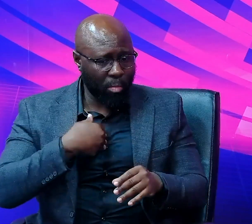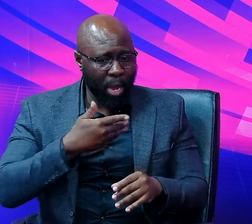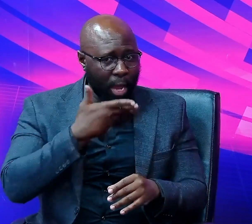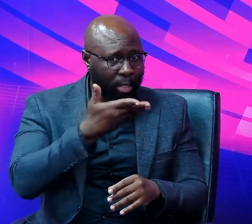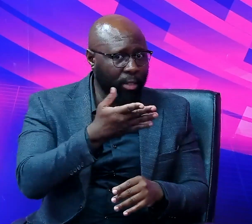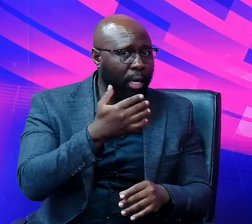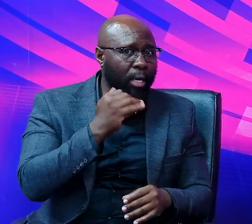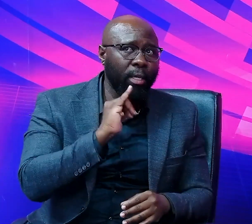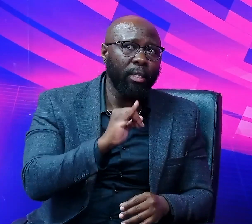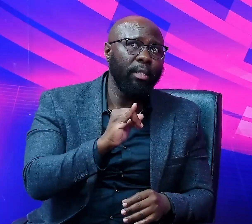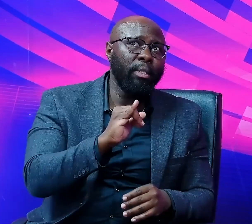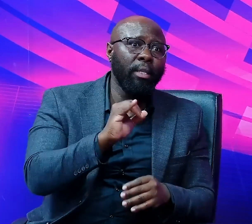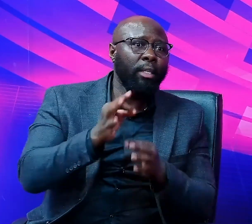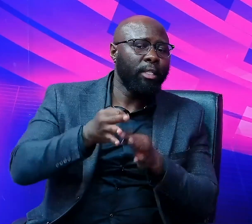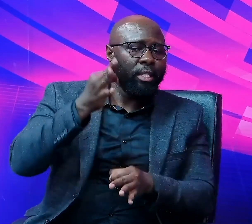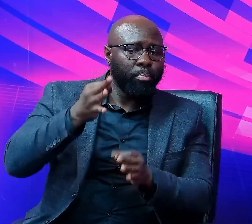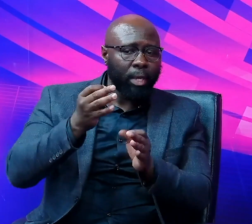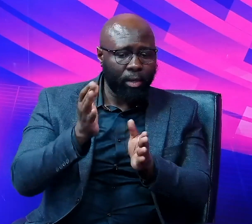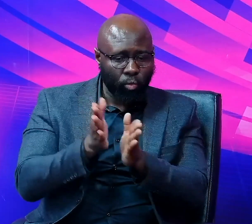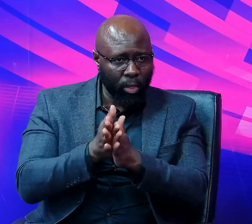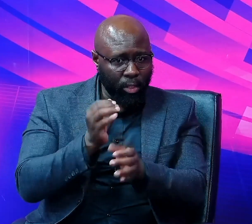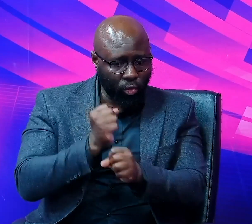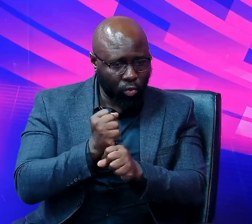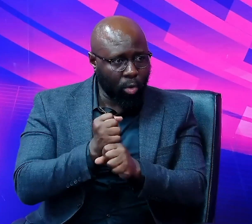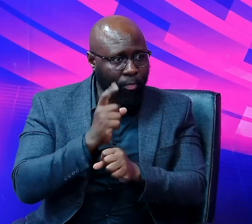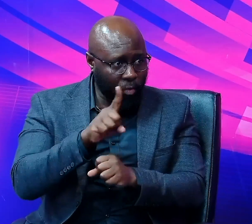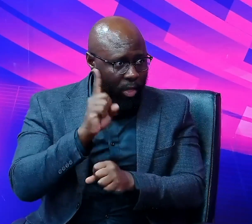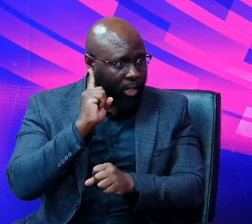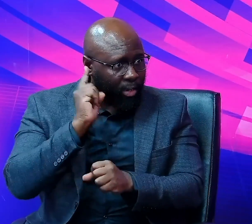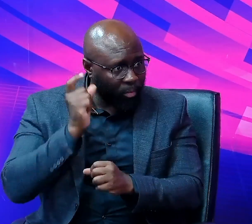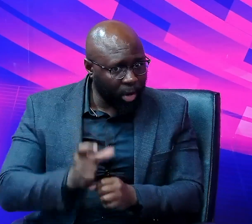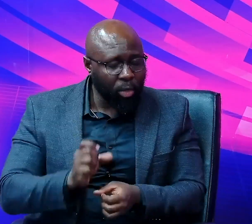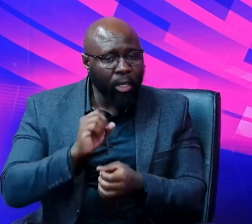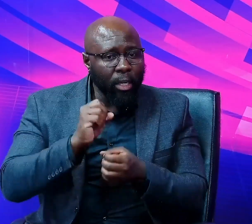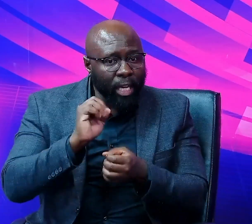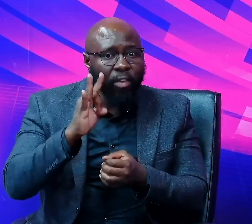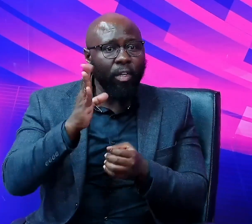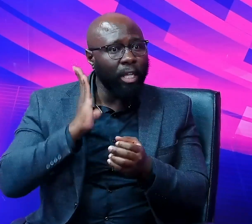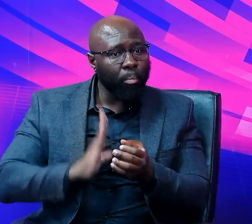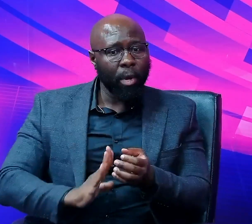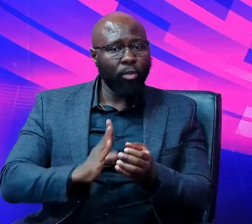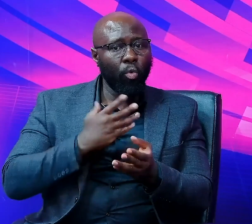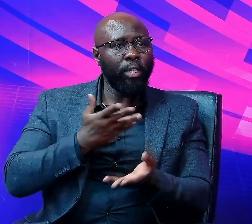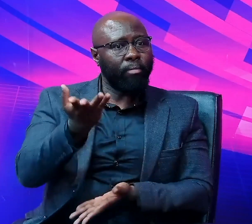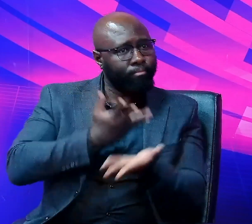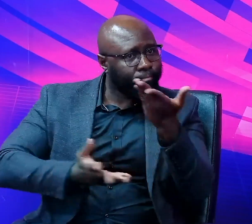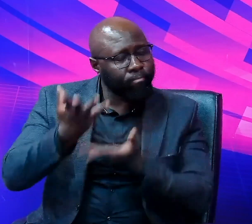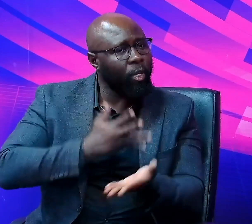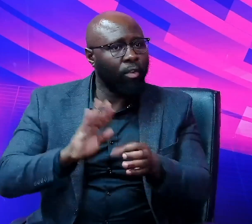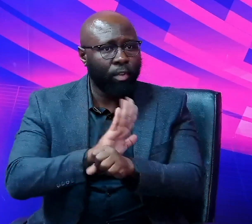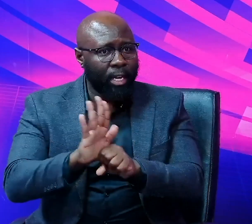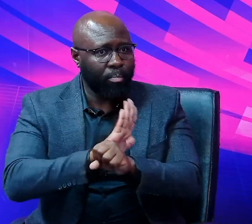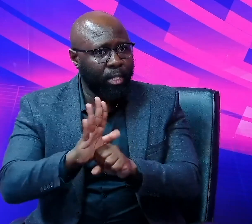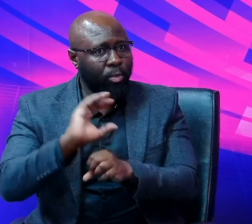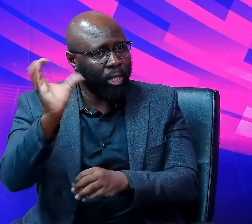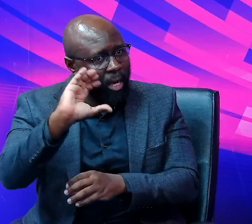online. So my answer, that is depending with the job for the deaf person. Yeah. If the